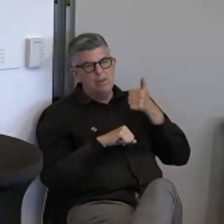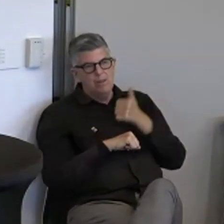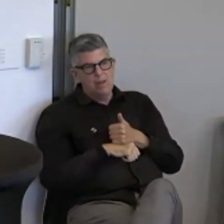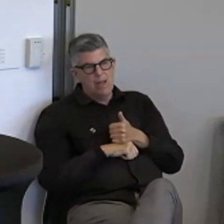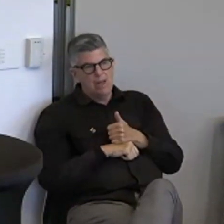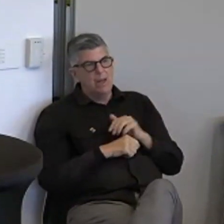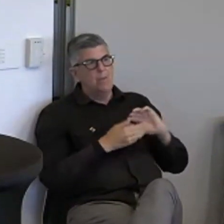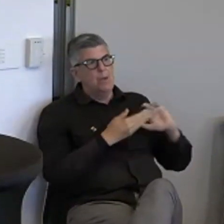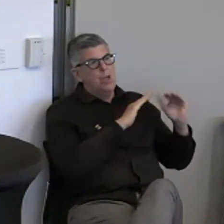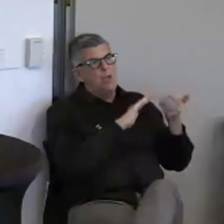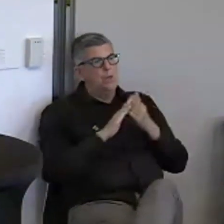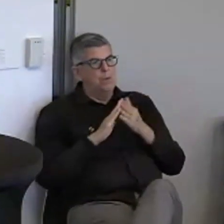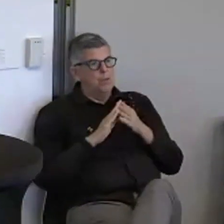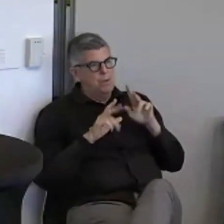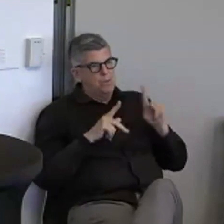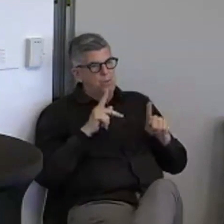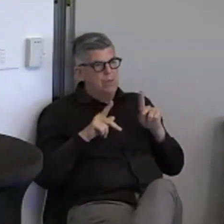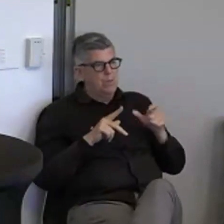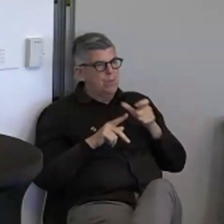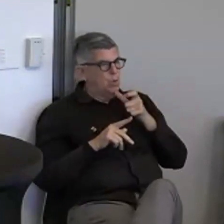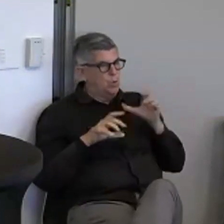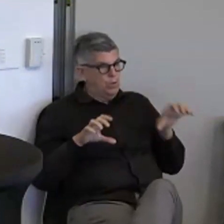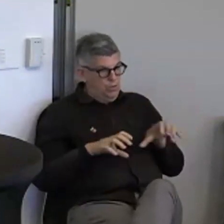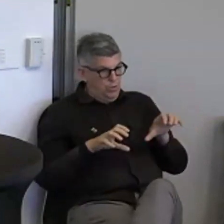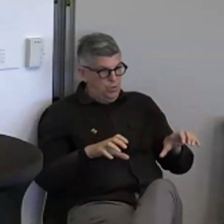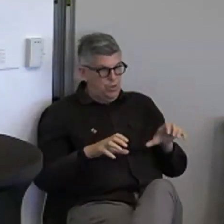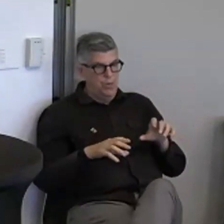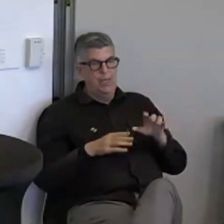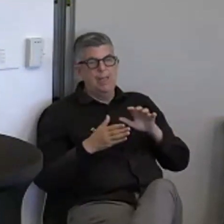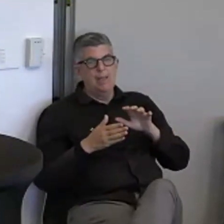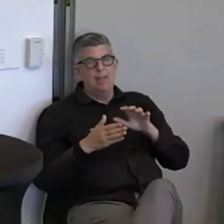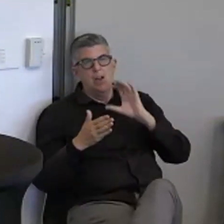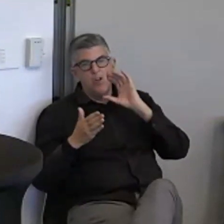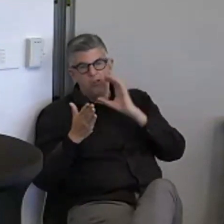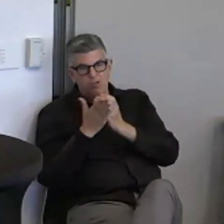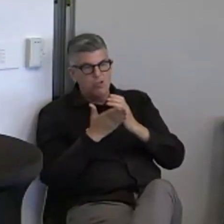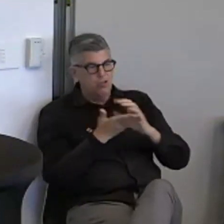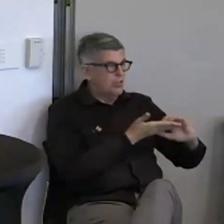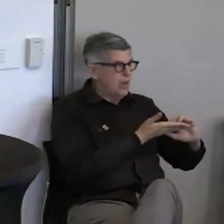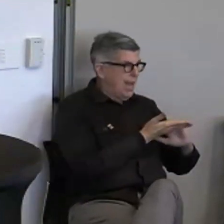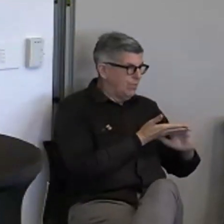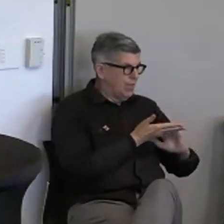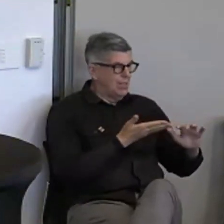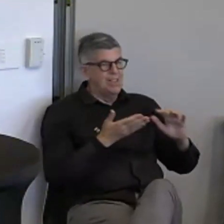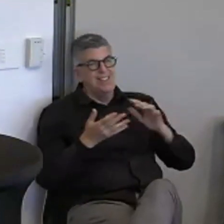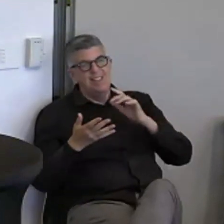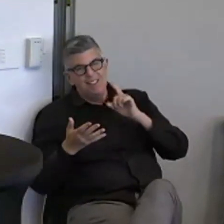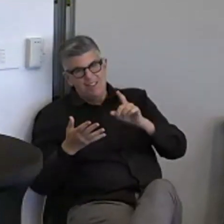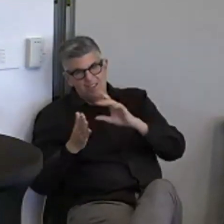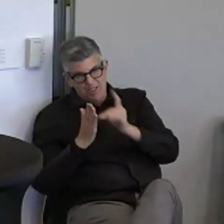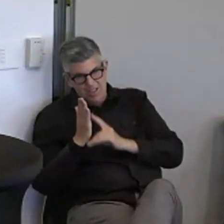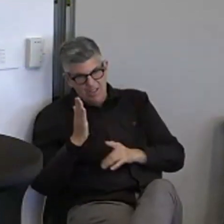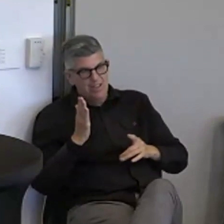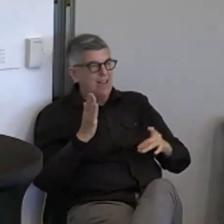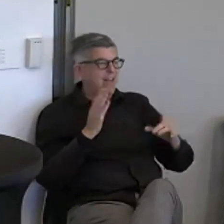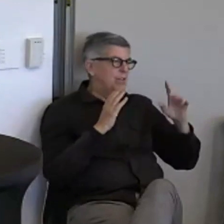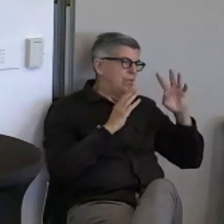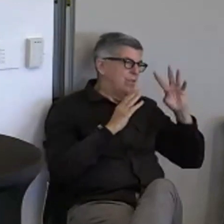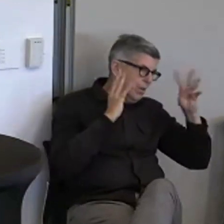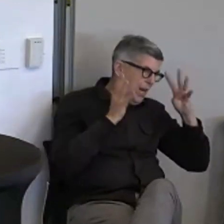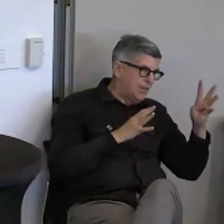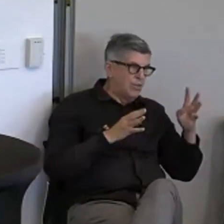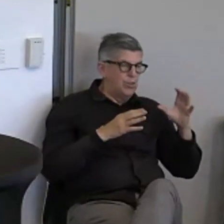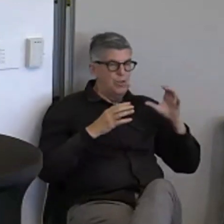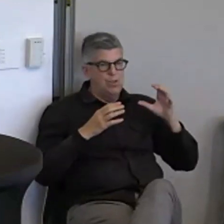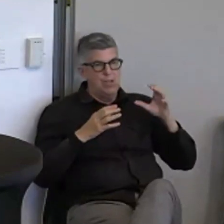around tactile graphics practitioners, tactile graphics creators, designers, and consumers,